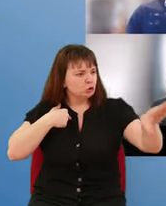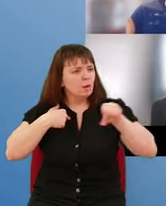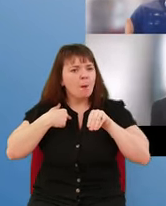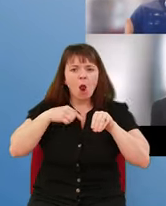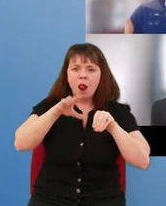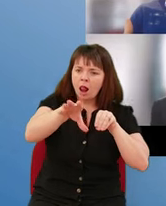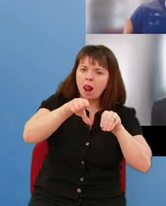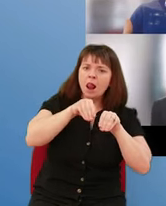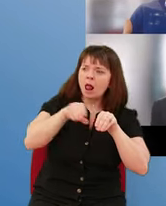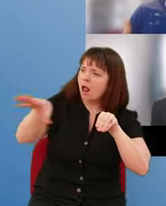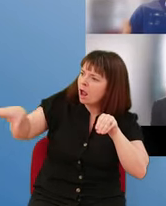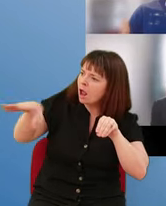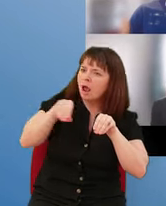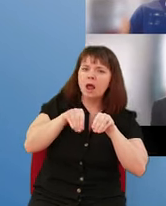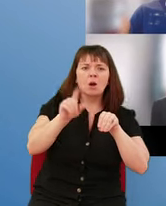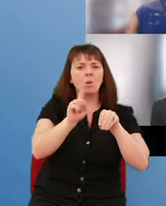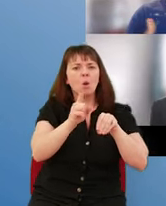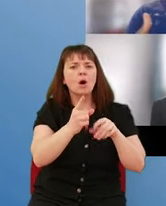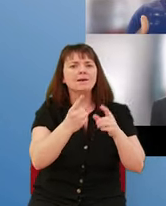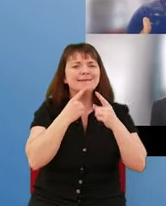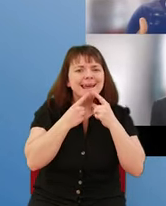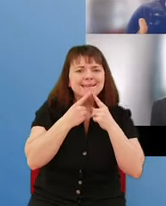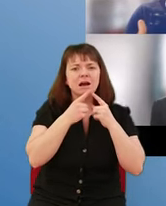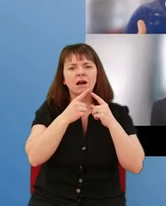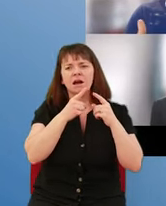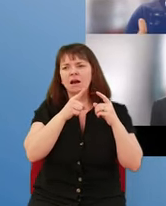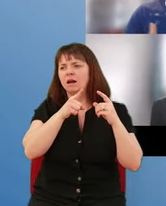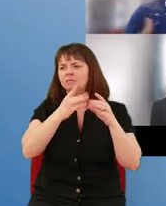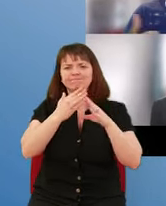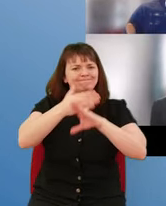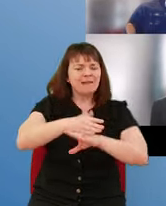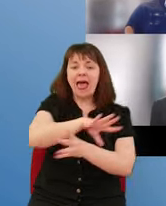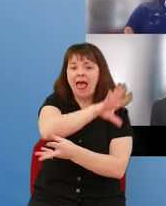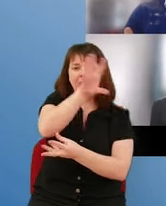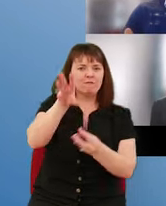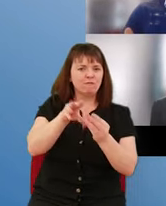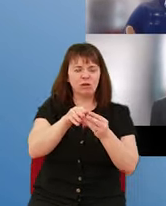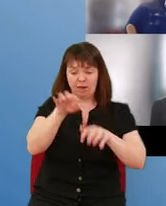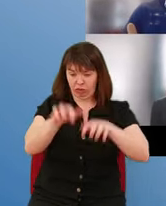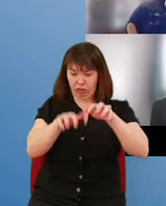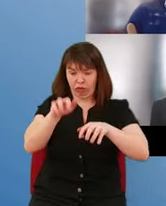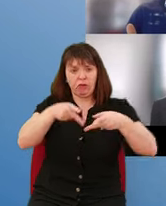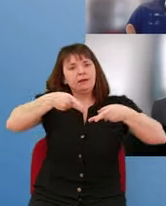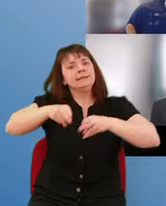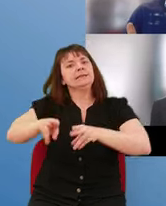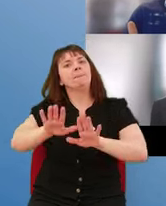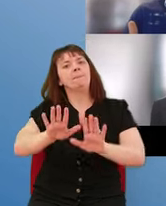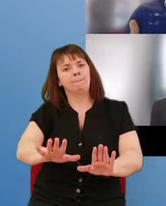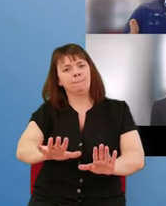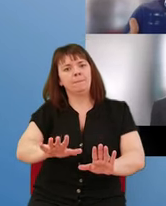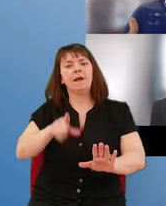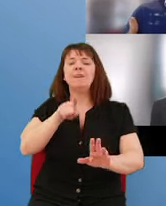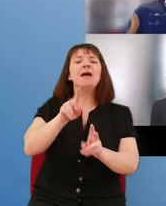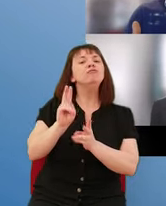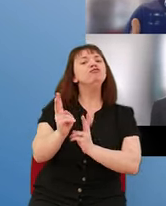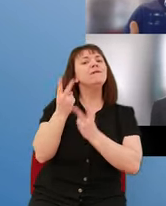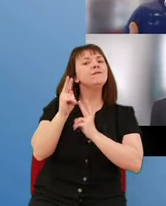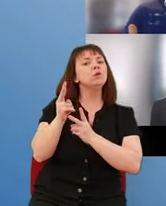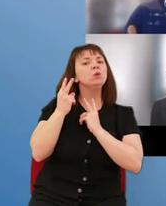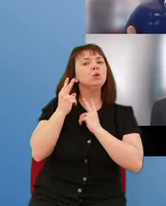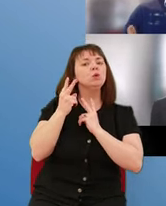then also working through the reviews, then upload them into the system, then we'll know the final position that we have.